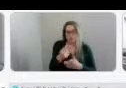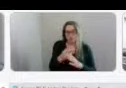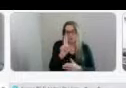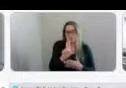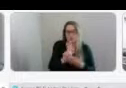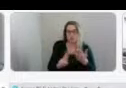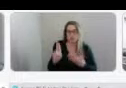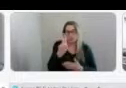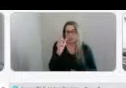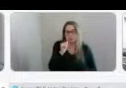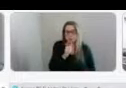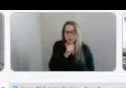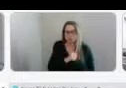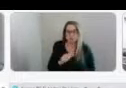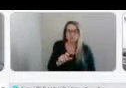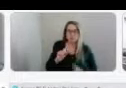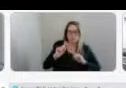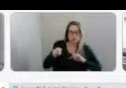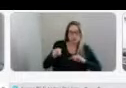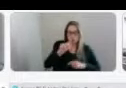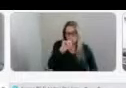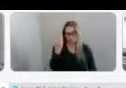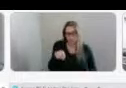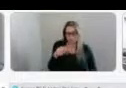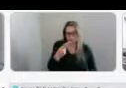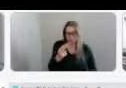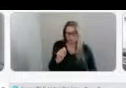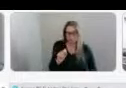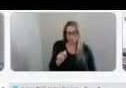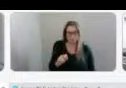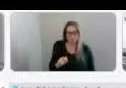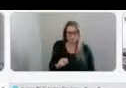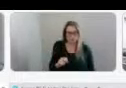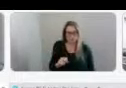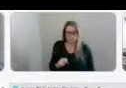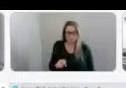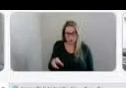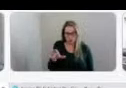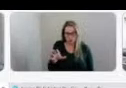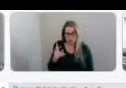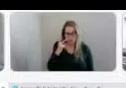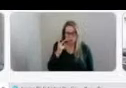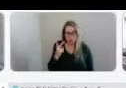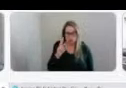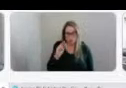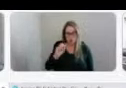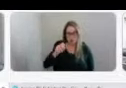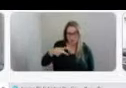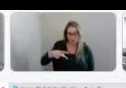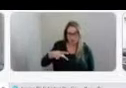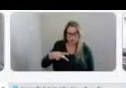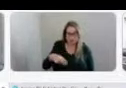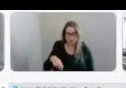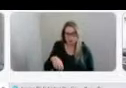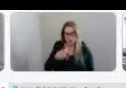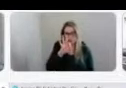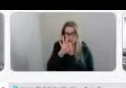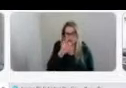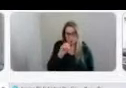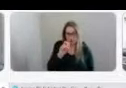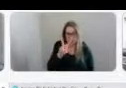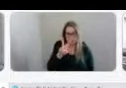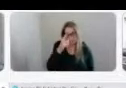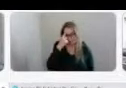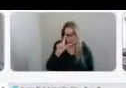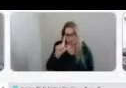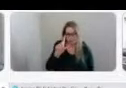arizona attended tucson high school and looking at the map 9.2 for